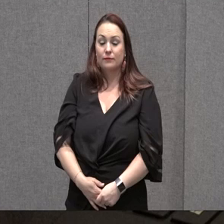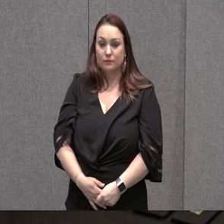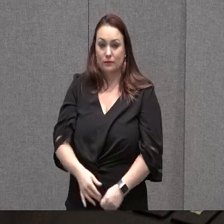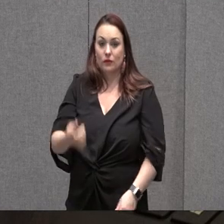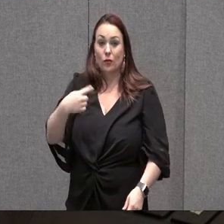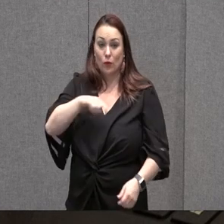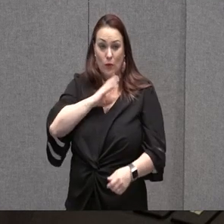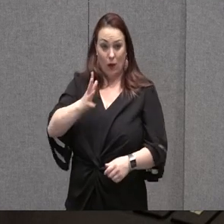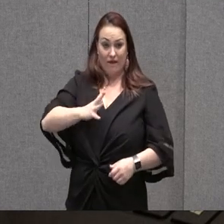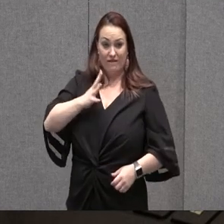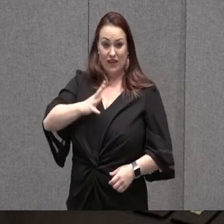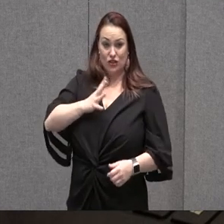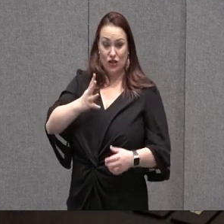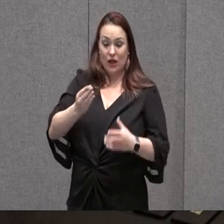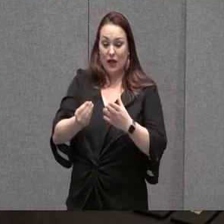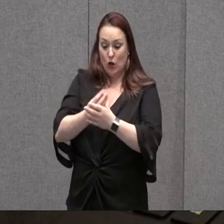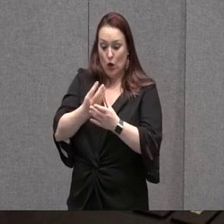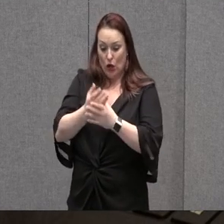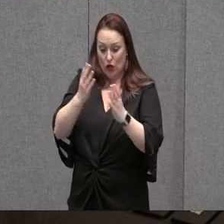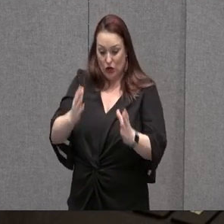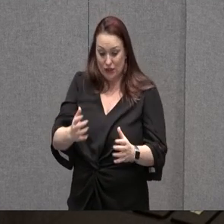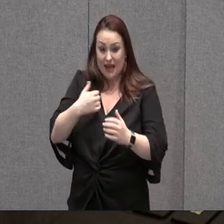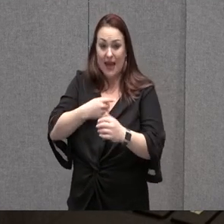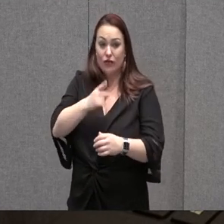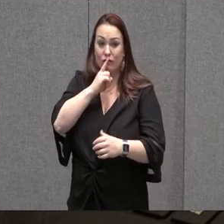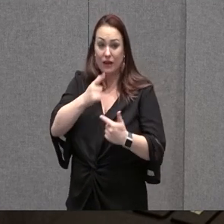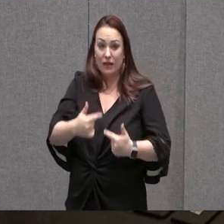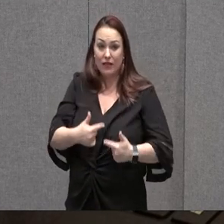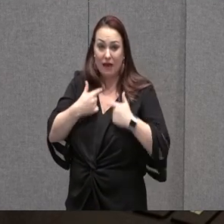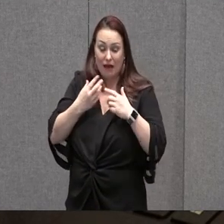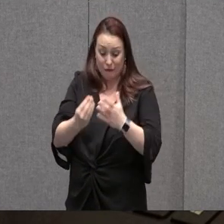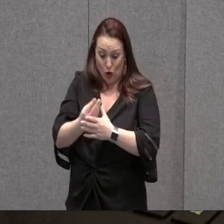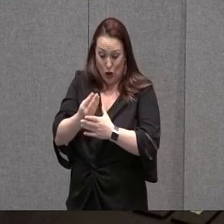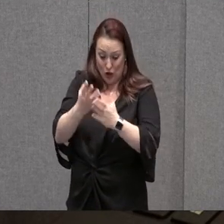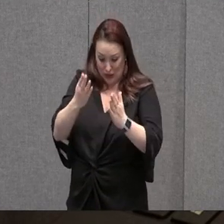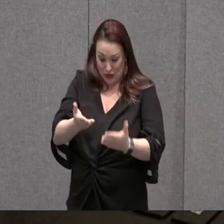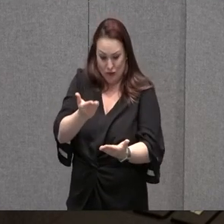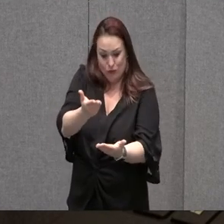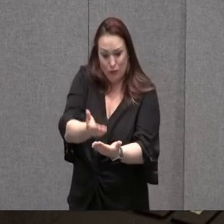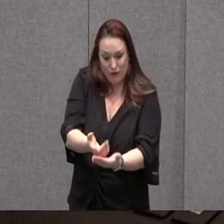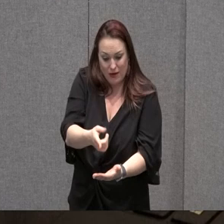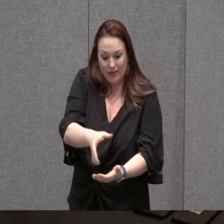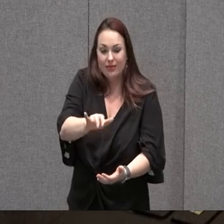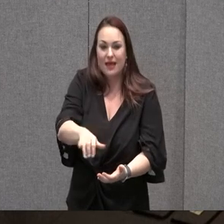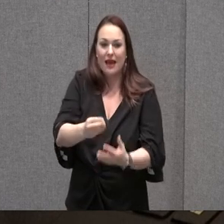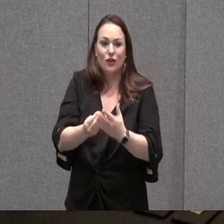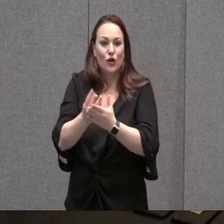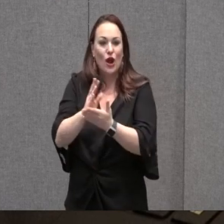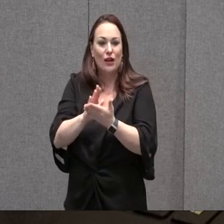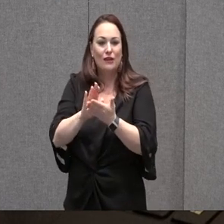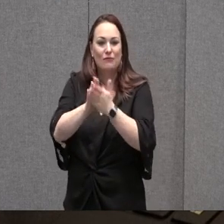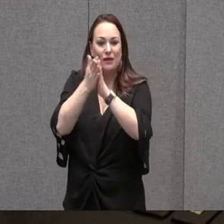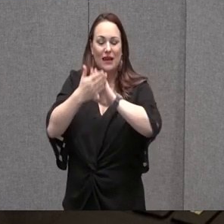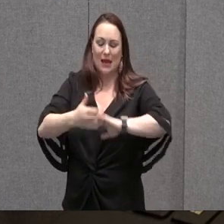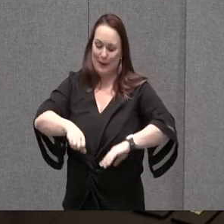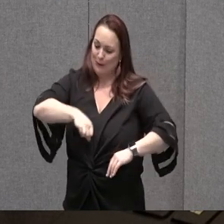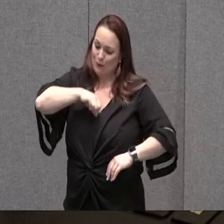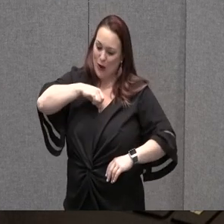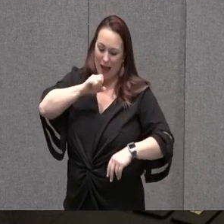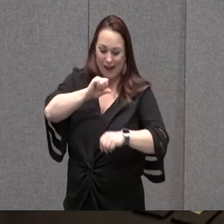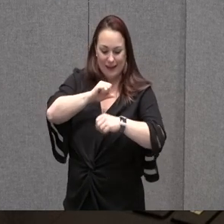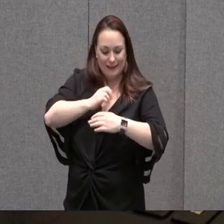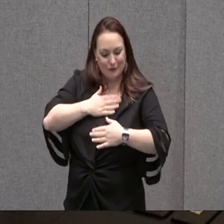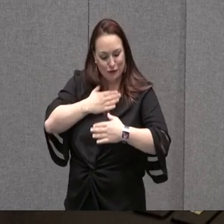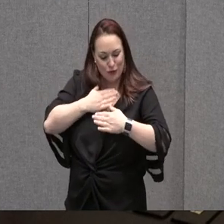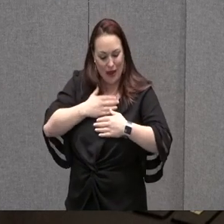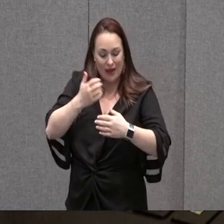We were officially gardeners and had a real life garden to prove it. That garden became our pride and joy. Day